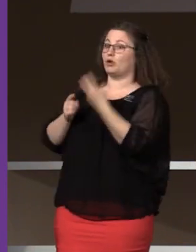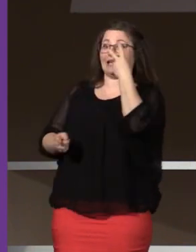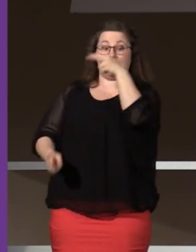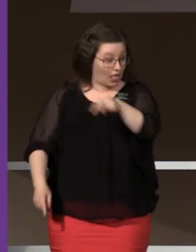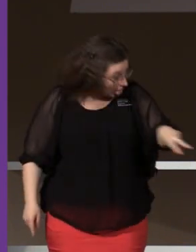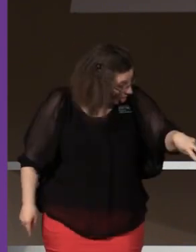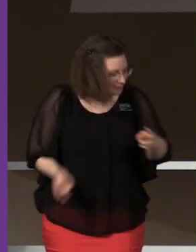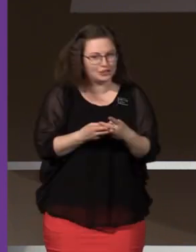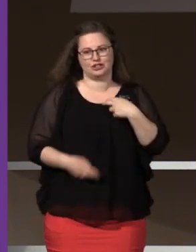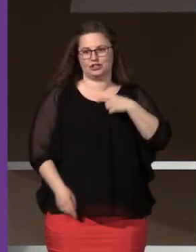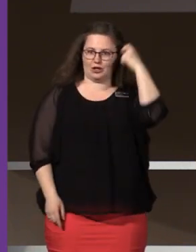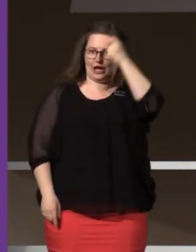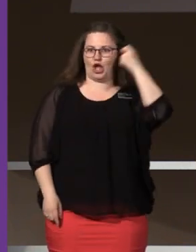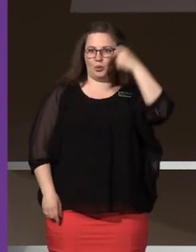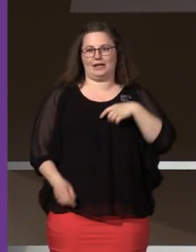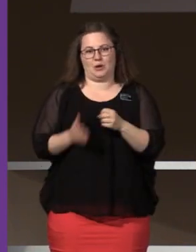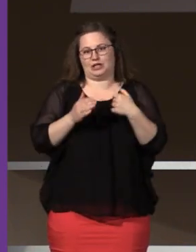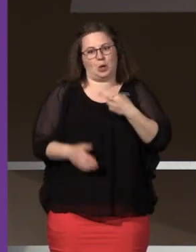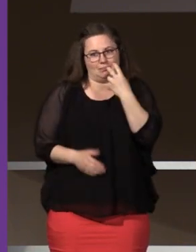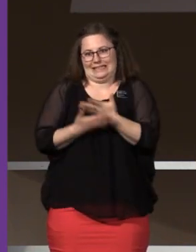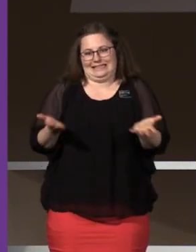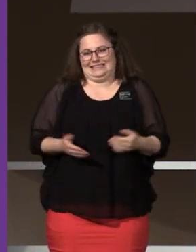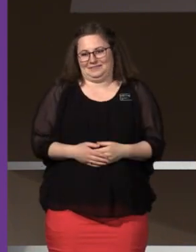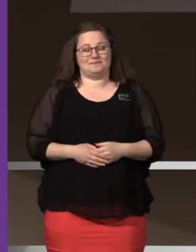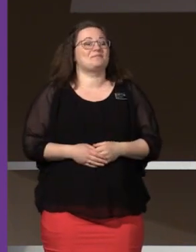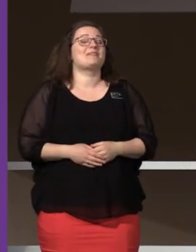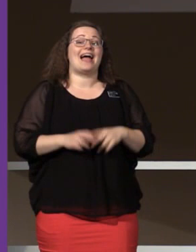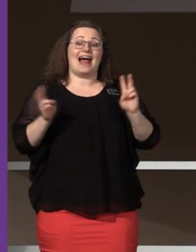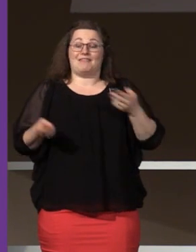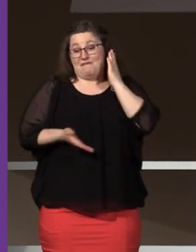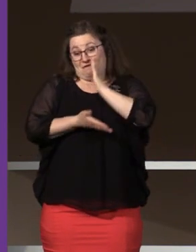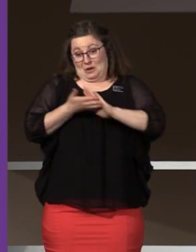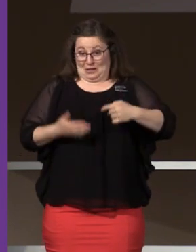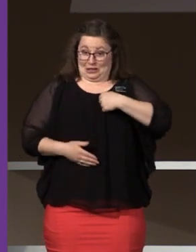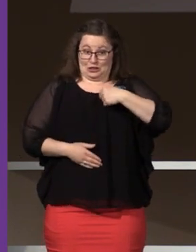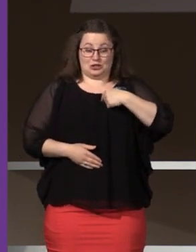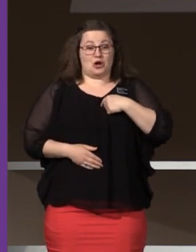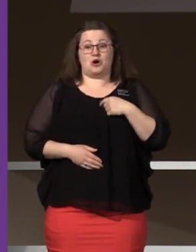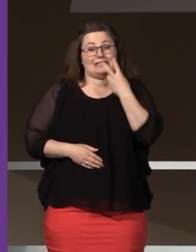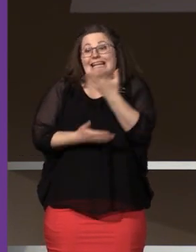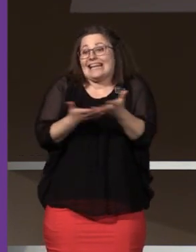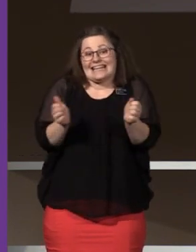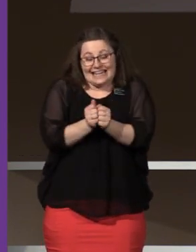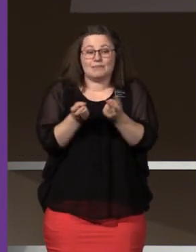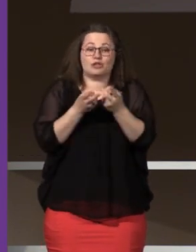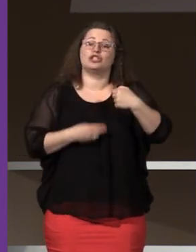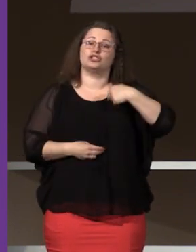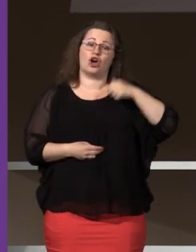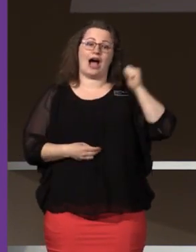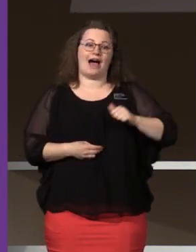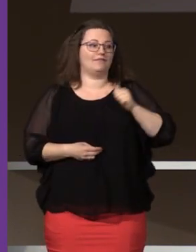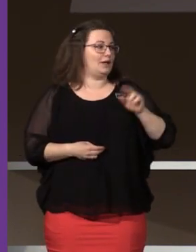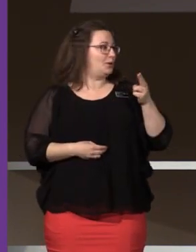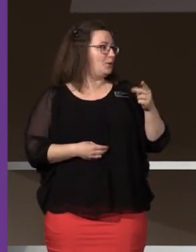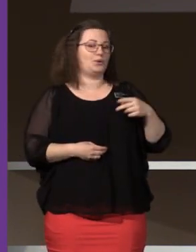way, then I look like a bit of an idiot. So, yeah. So apologies, I can't see, and so I will be using this